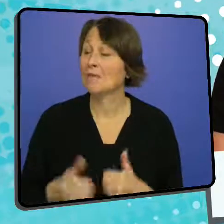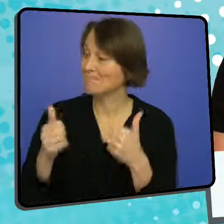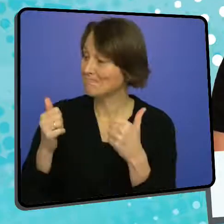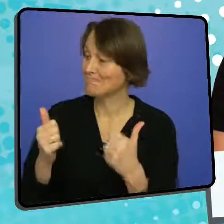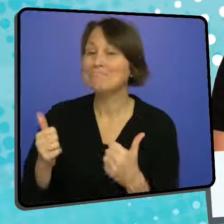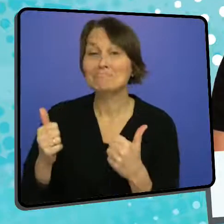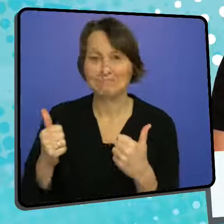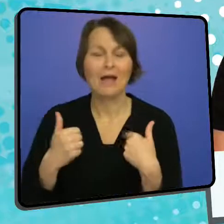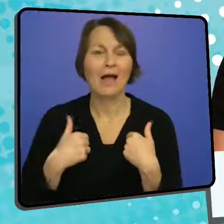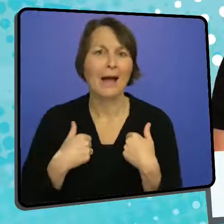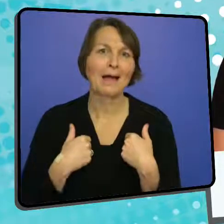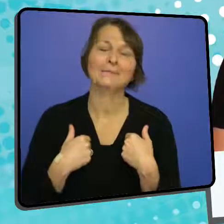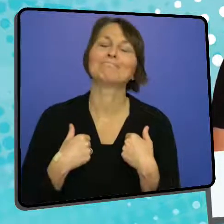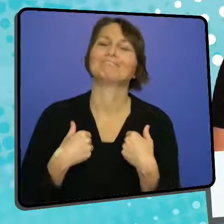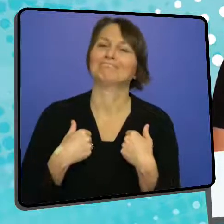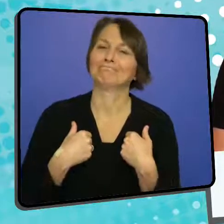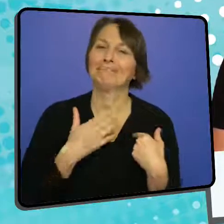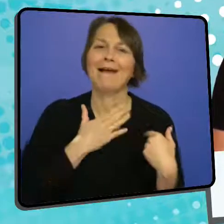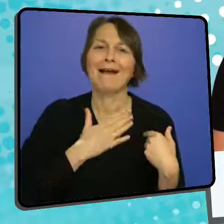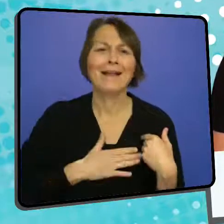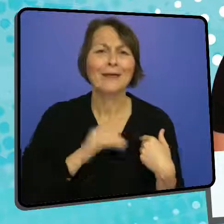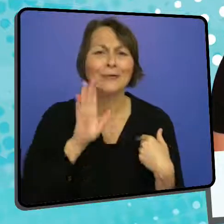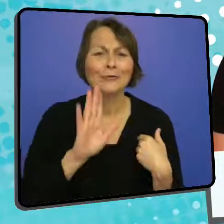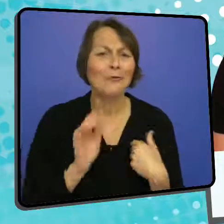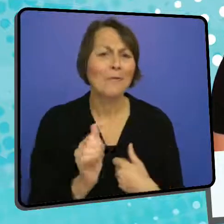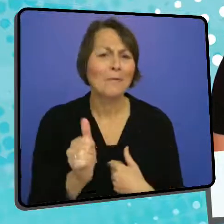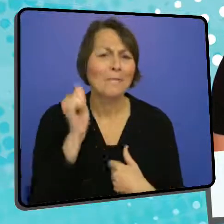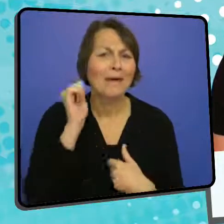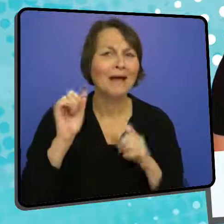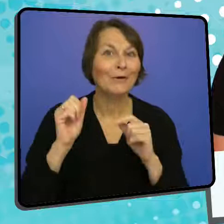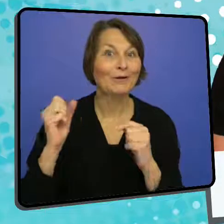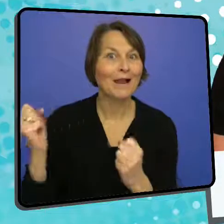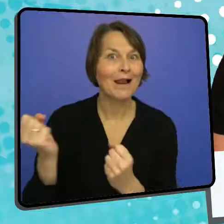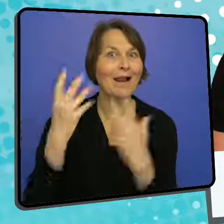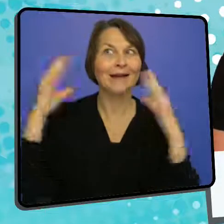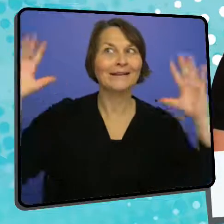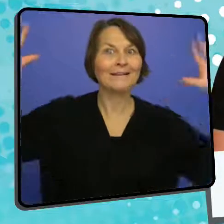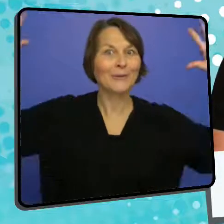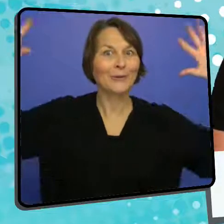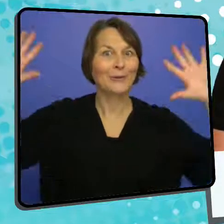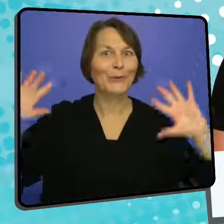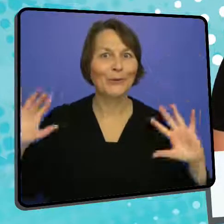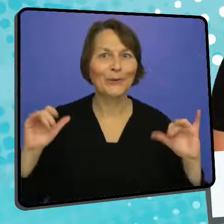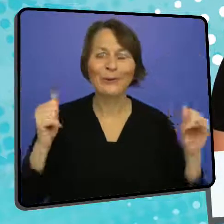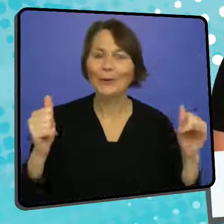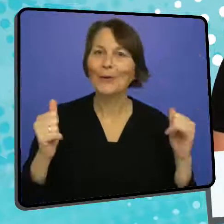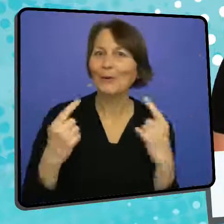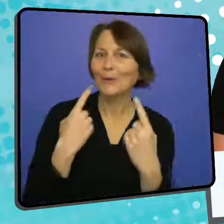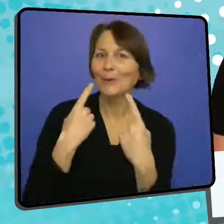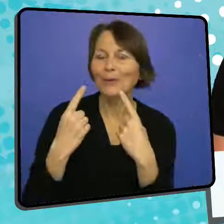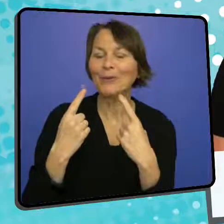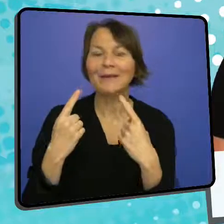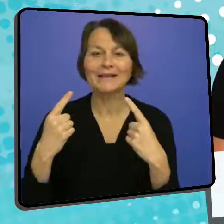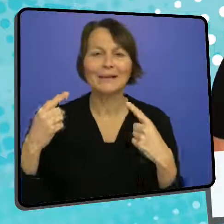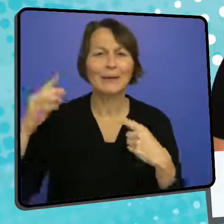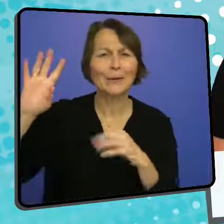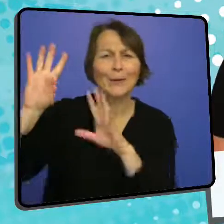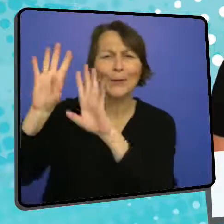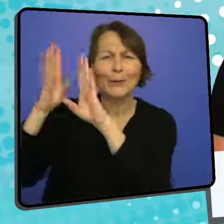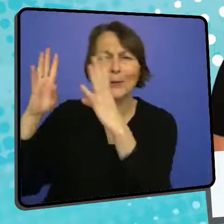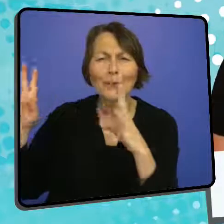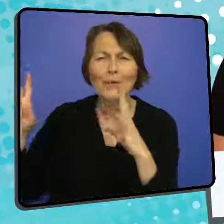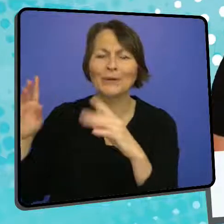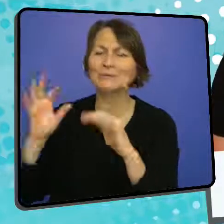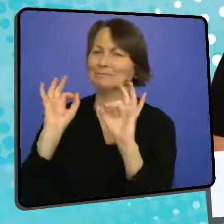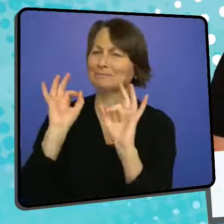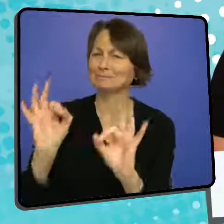Very good. I always really like your background. It's always so light and airy when we speak. I love the shutters and stuff like that. I get